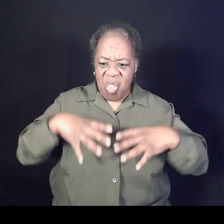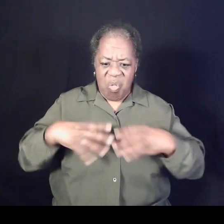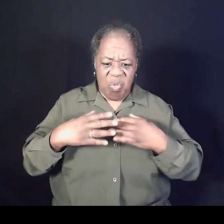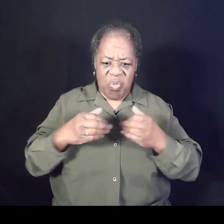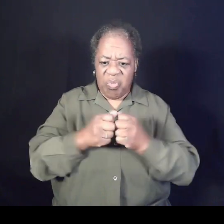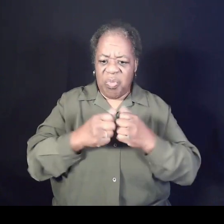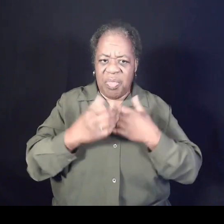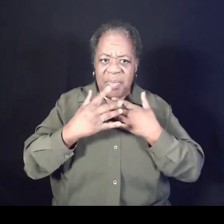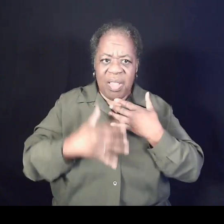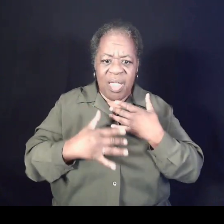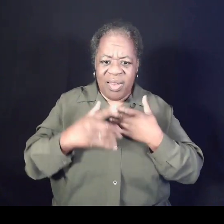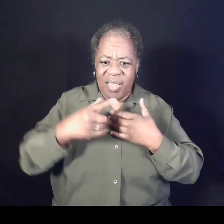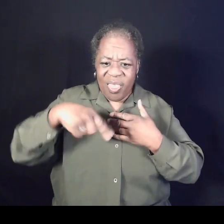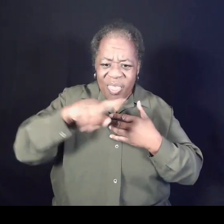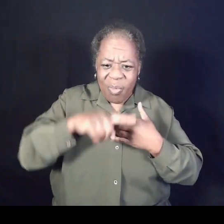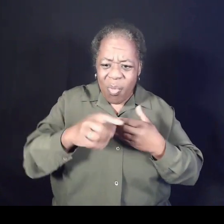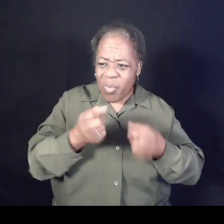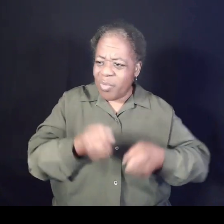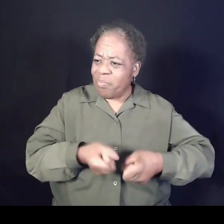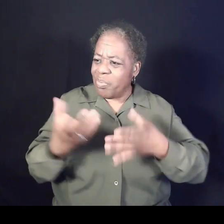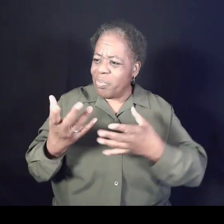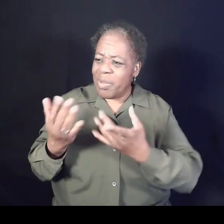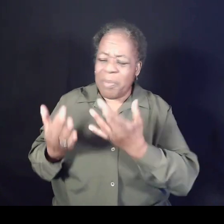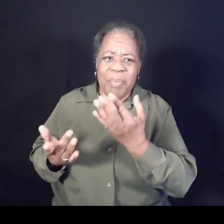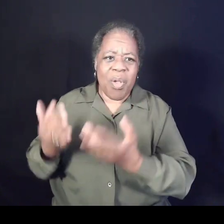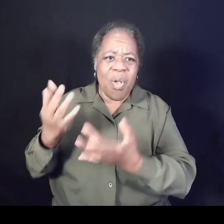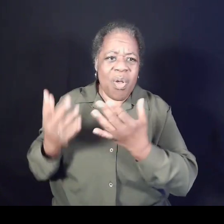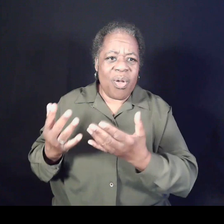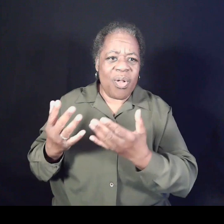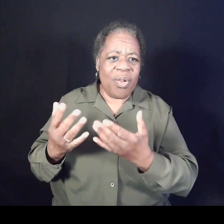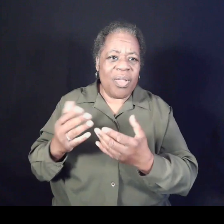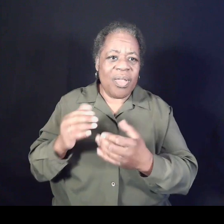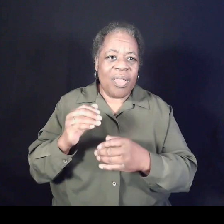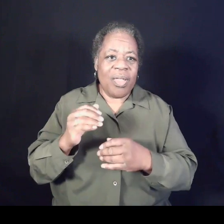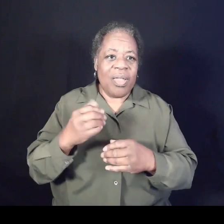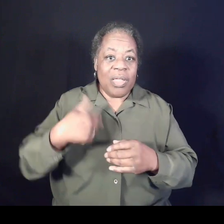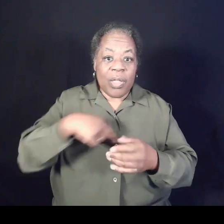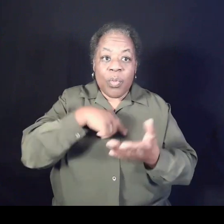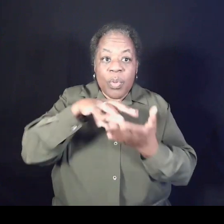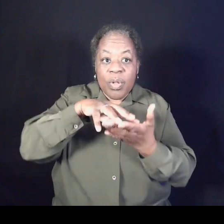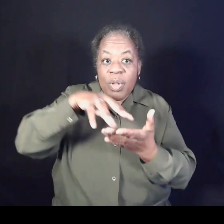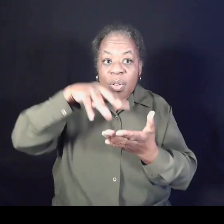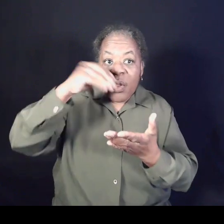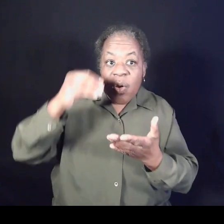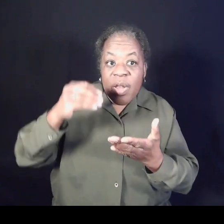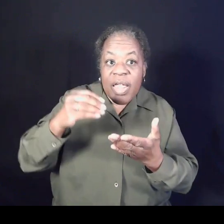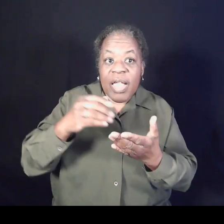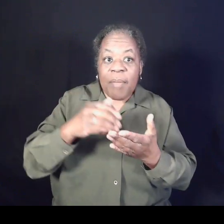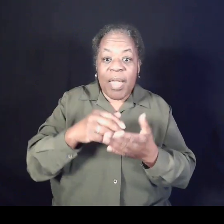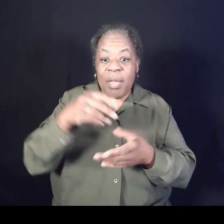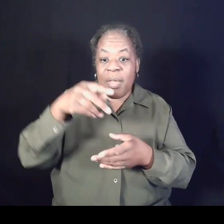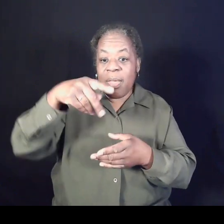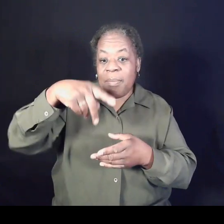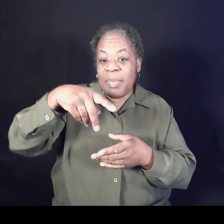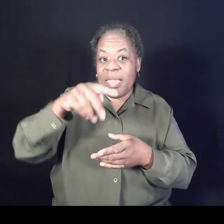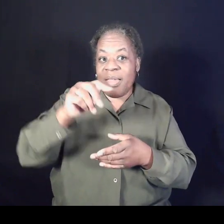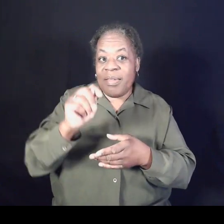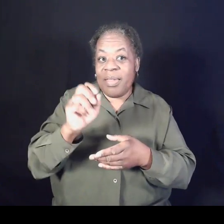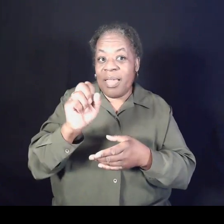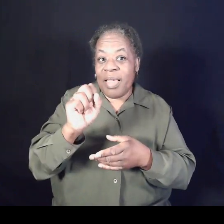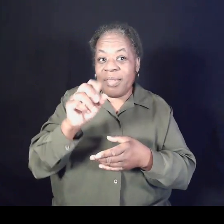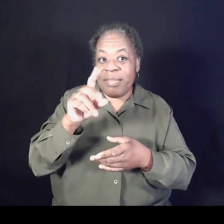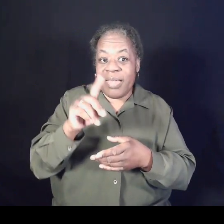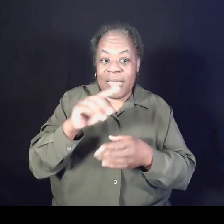burning. And with all we're learning about the debilitating effects of PTSD among those who've gone to